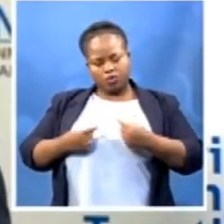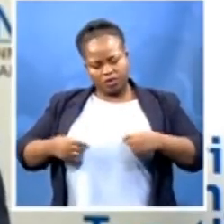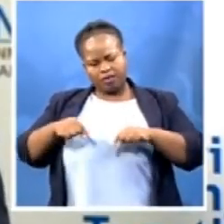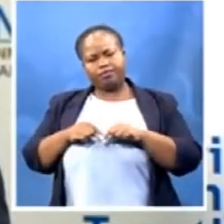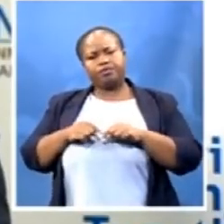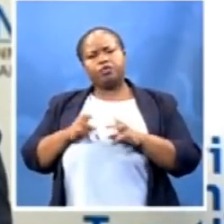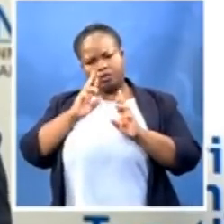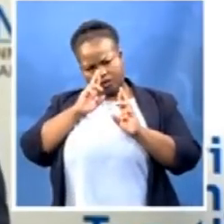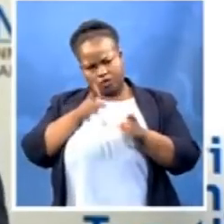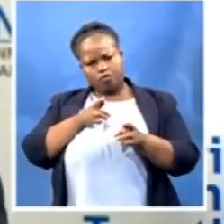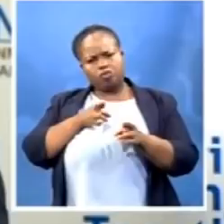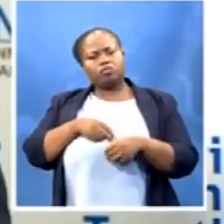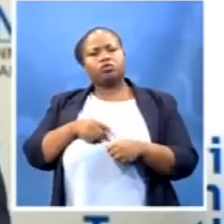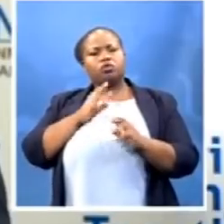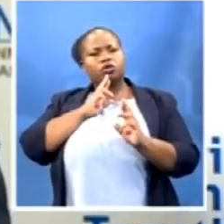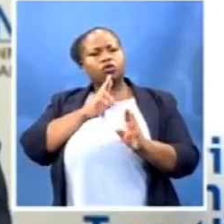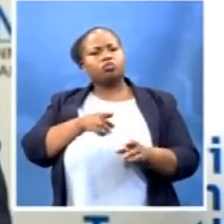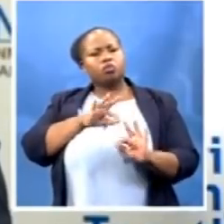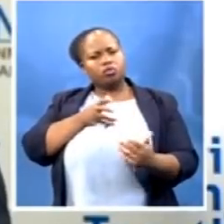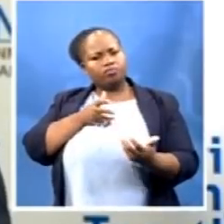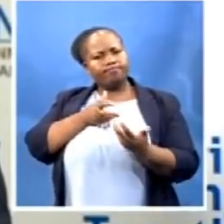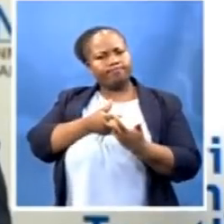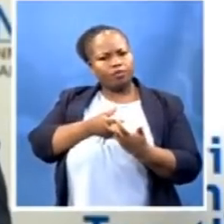and the sternest measures possible